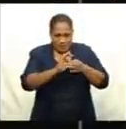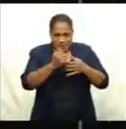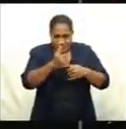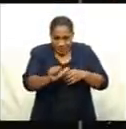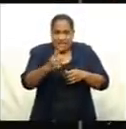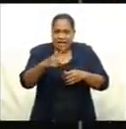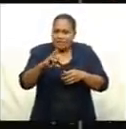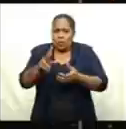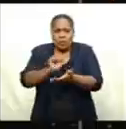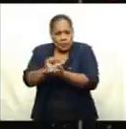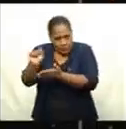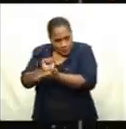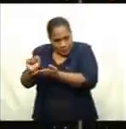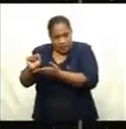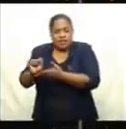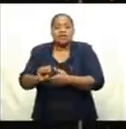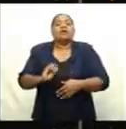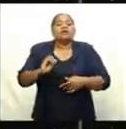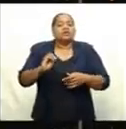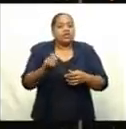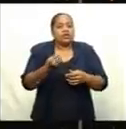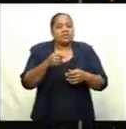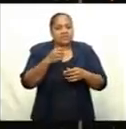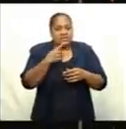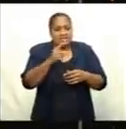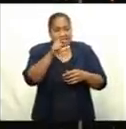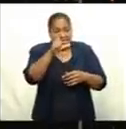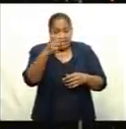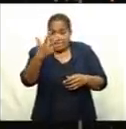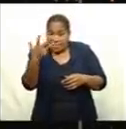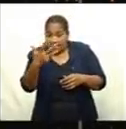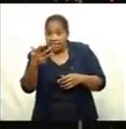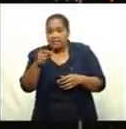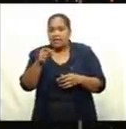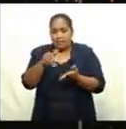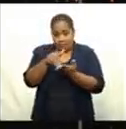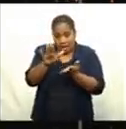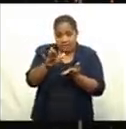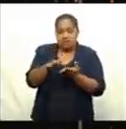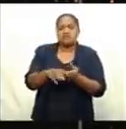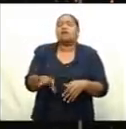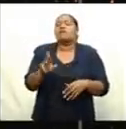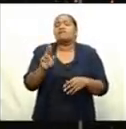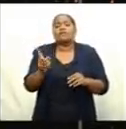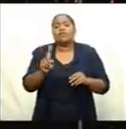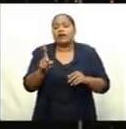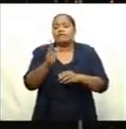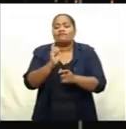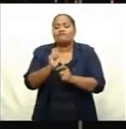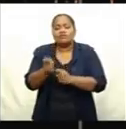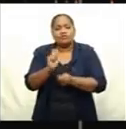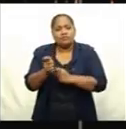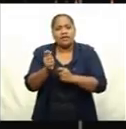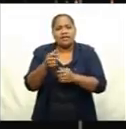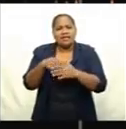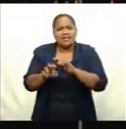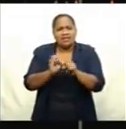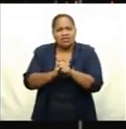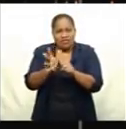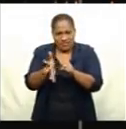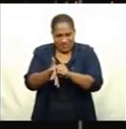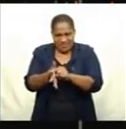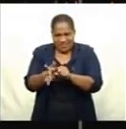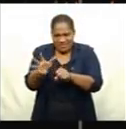Secretary Penembali Nambuli says the C-19 passes will allow fishermen in the COVID containment areas to fish for food and